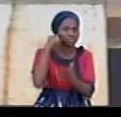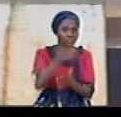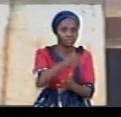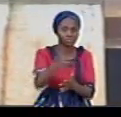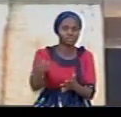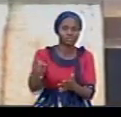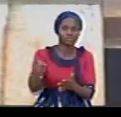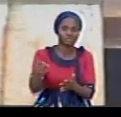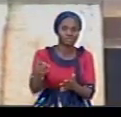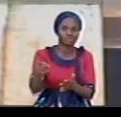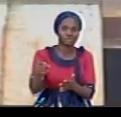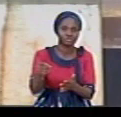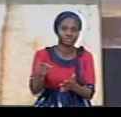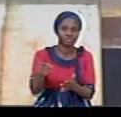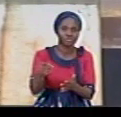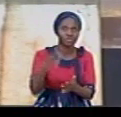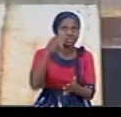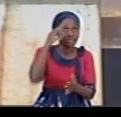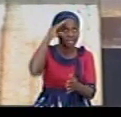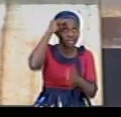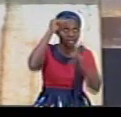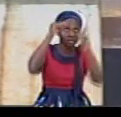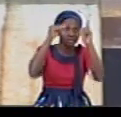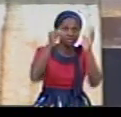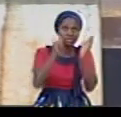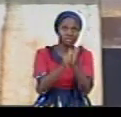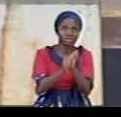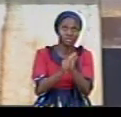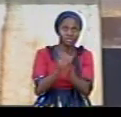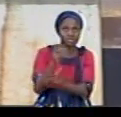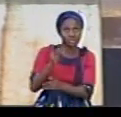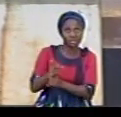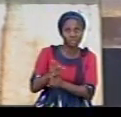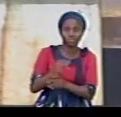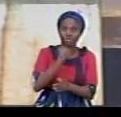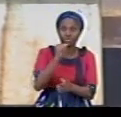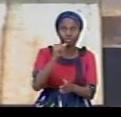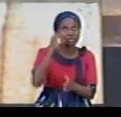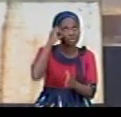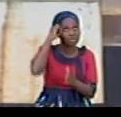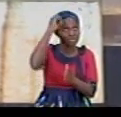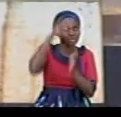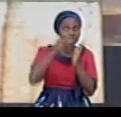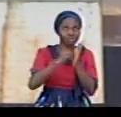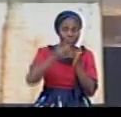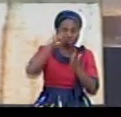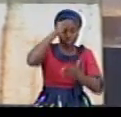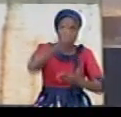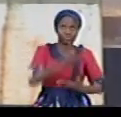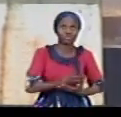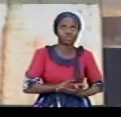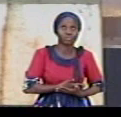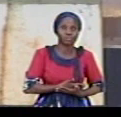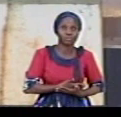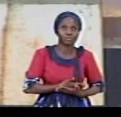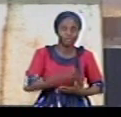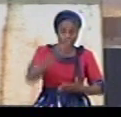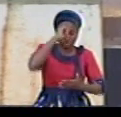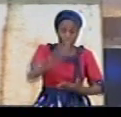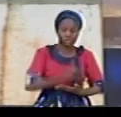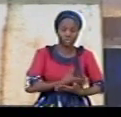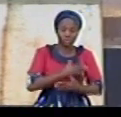He that spared not his own son, but delivered him for us all,